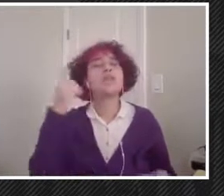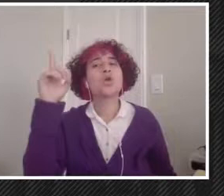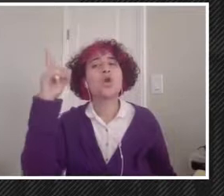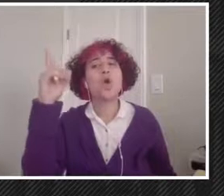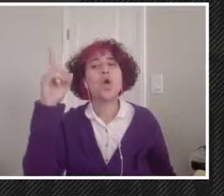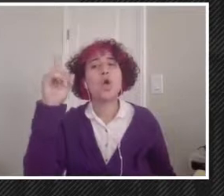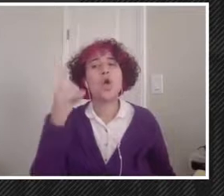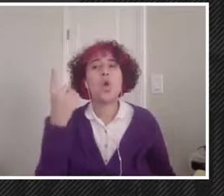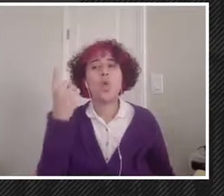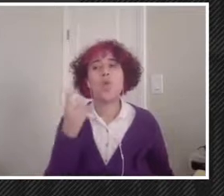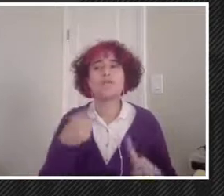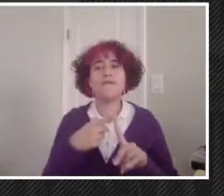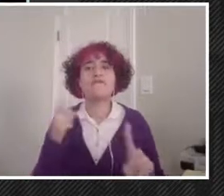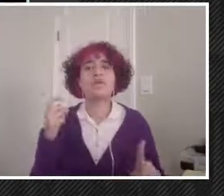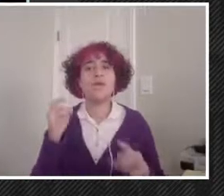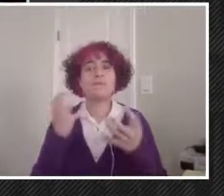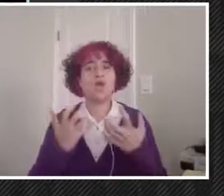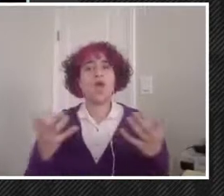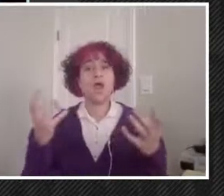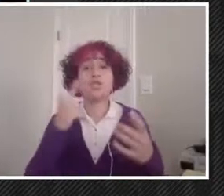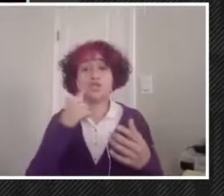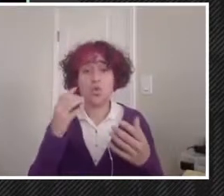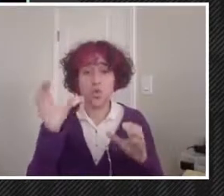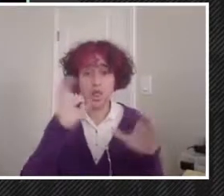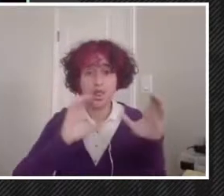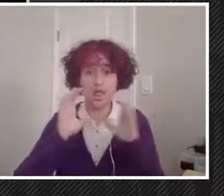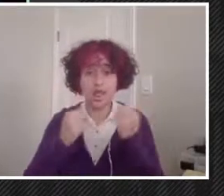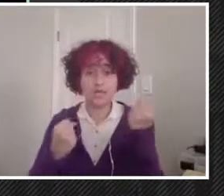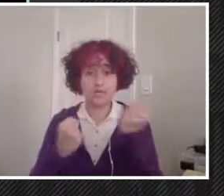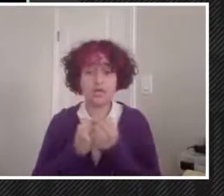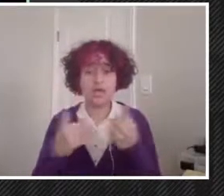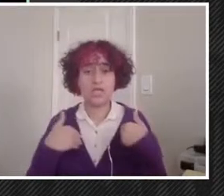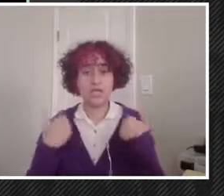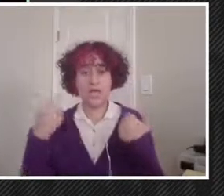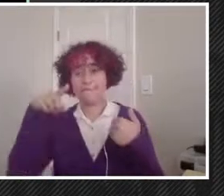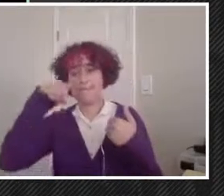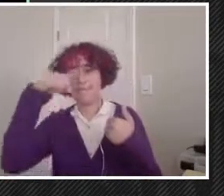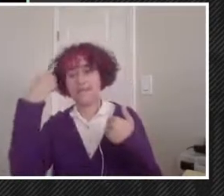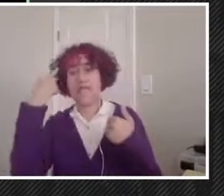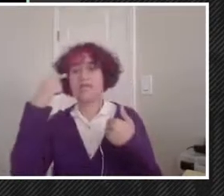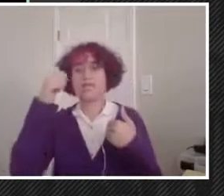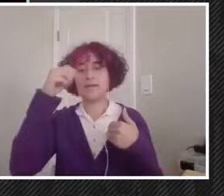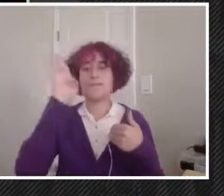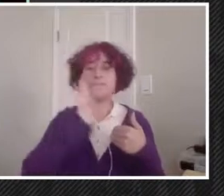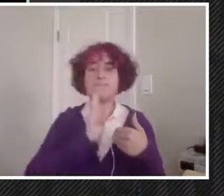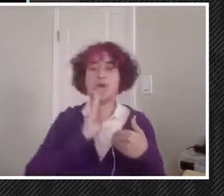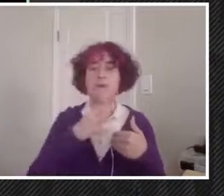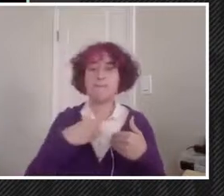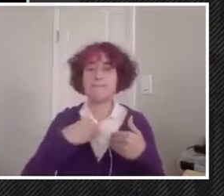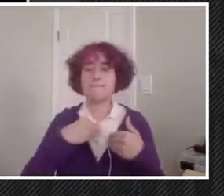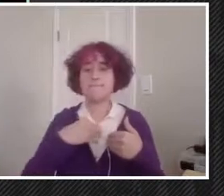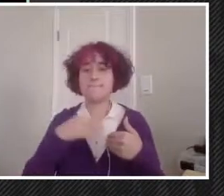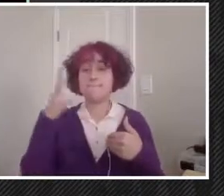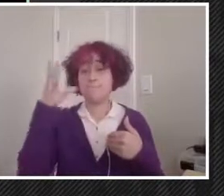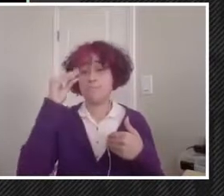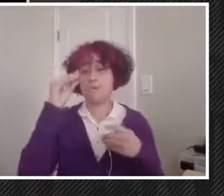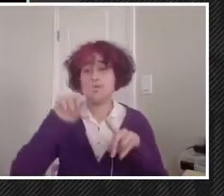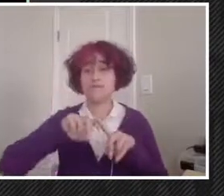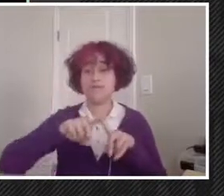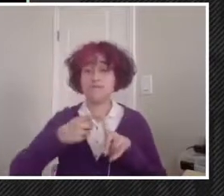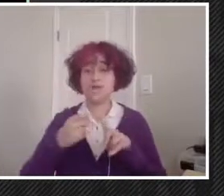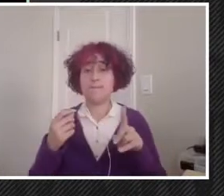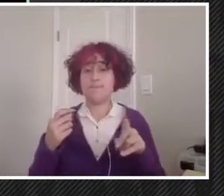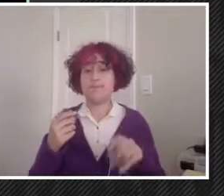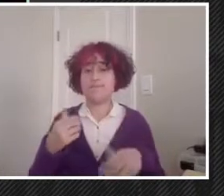looking at supporting young Black and brown boys from an early age. What changes need to happen? And I'm going to have this open to